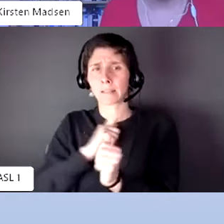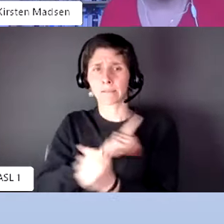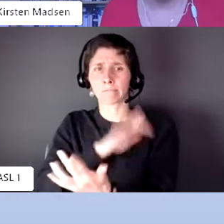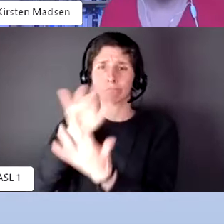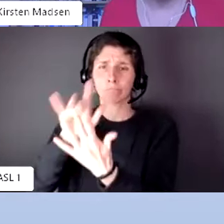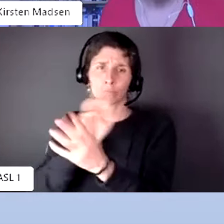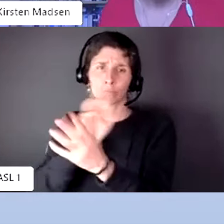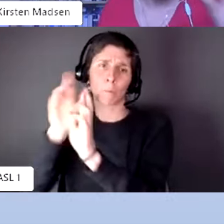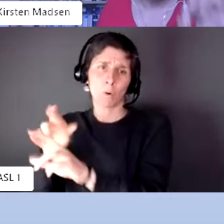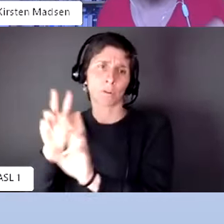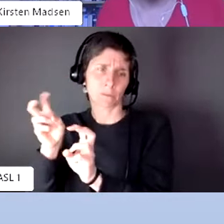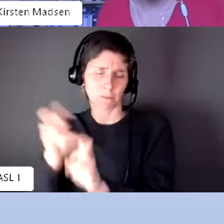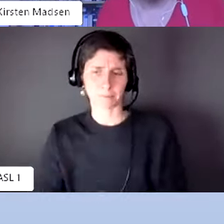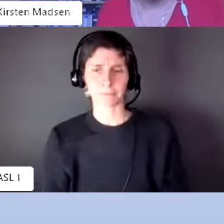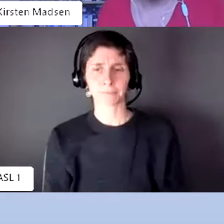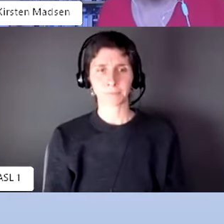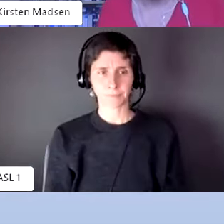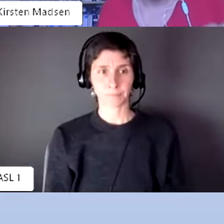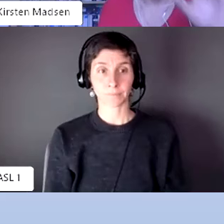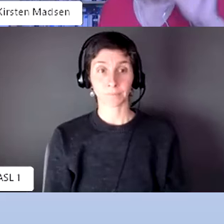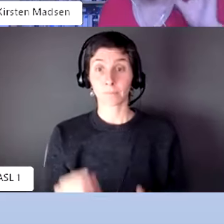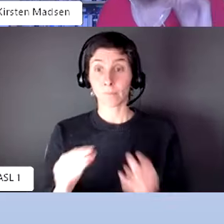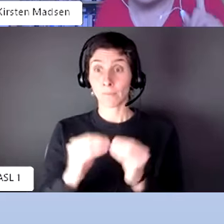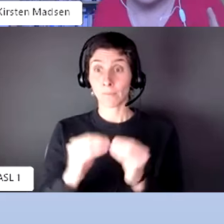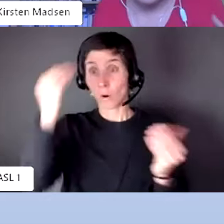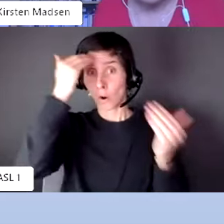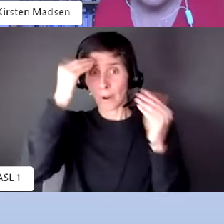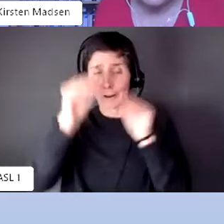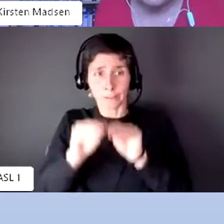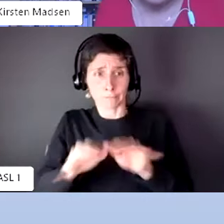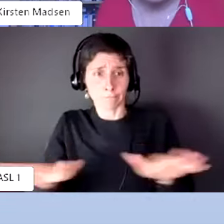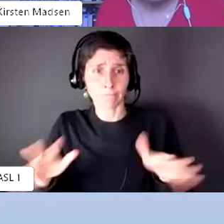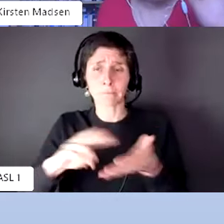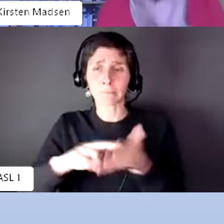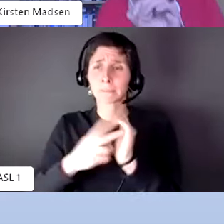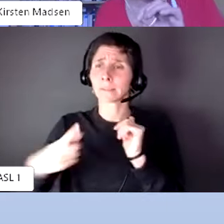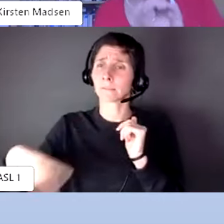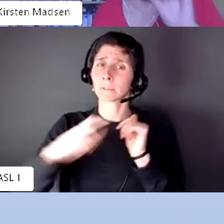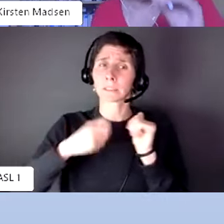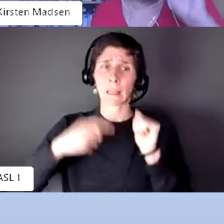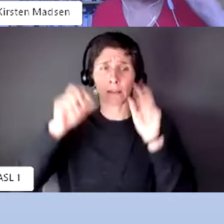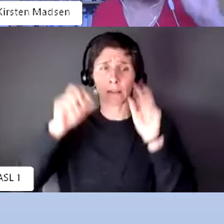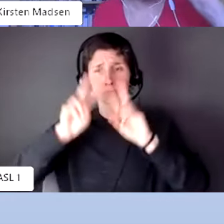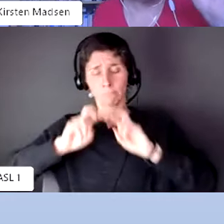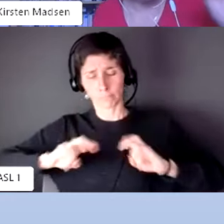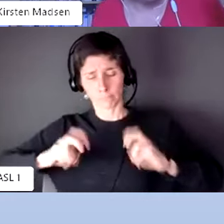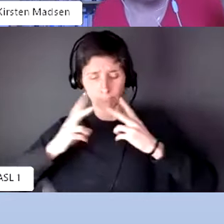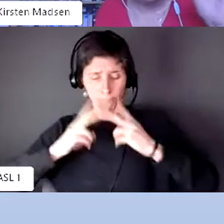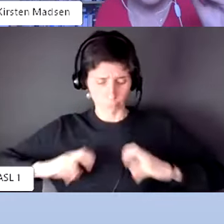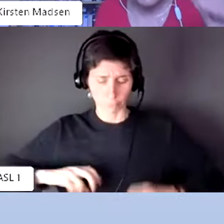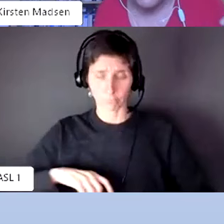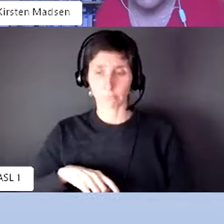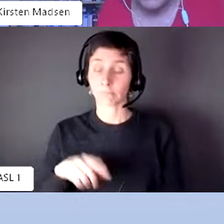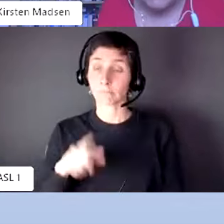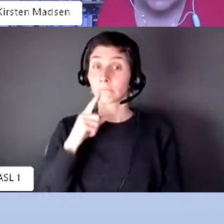can report. Awareness raising, that allows for reflection, because this is also very much a specific